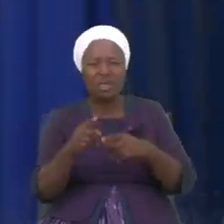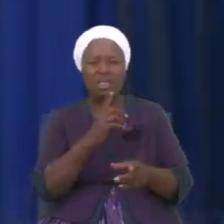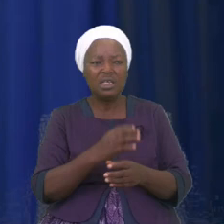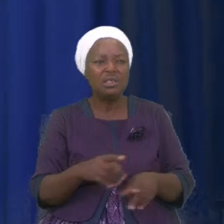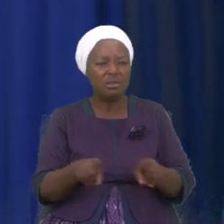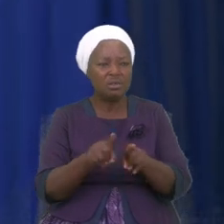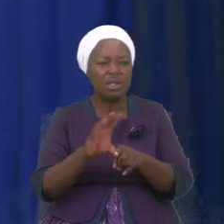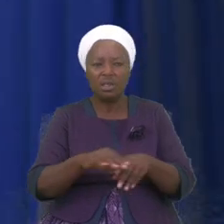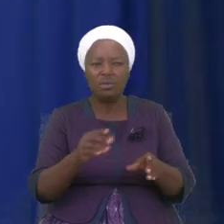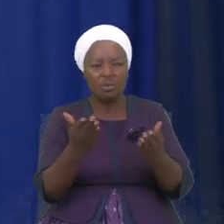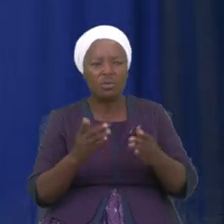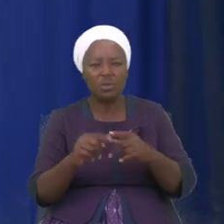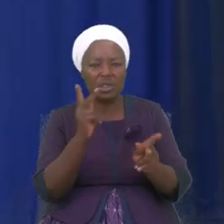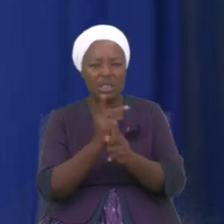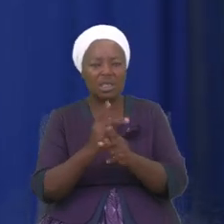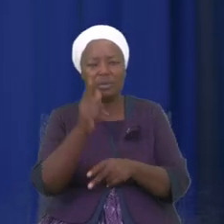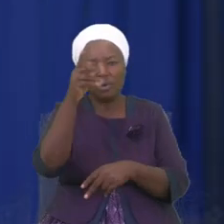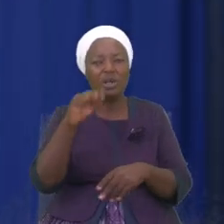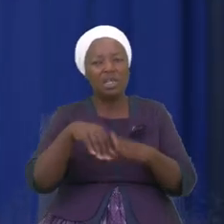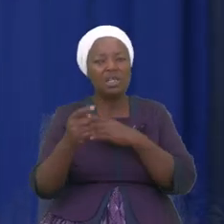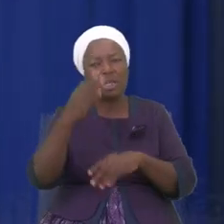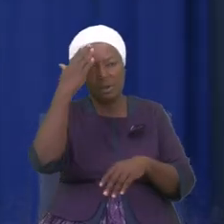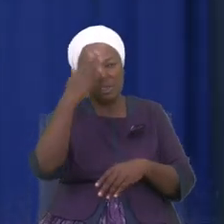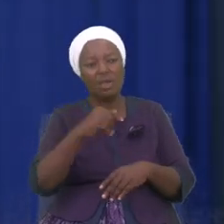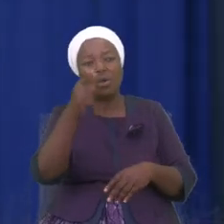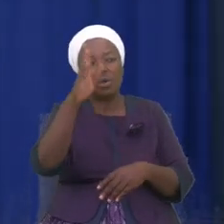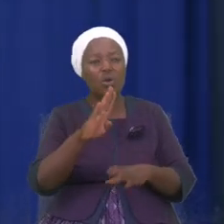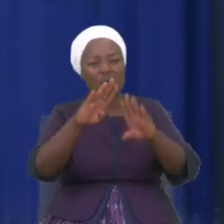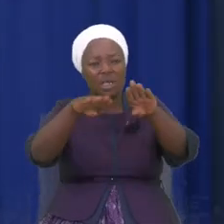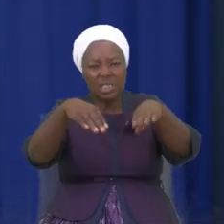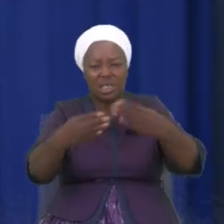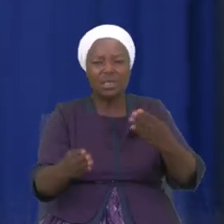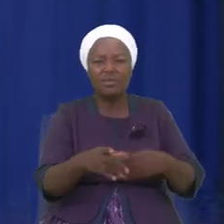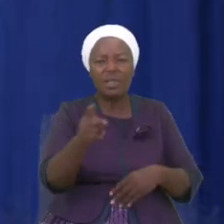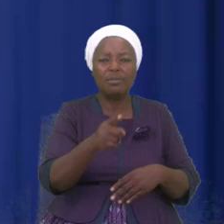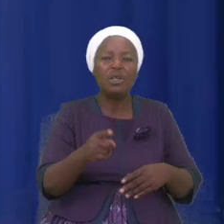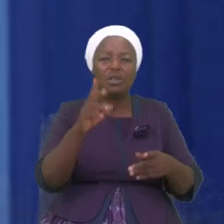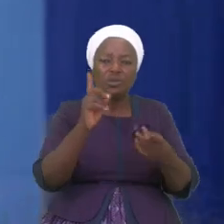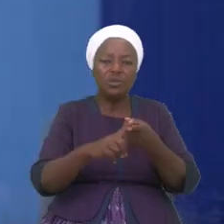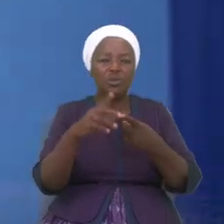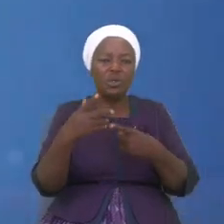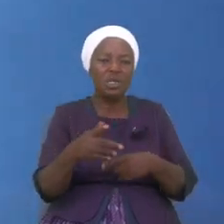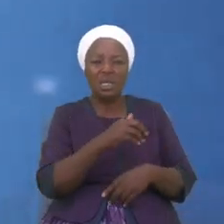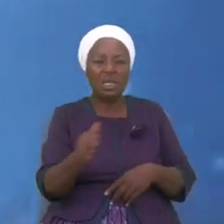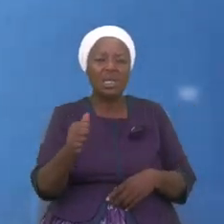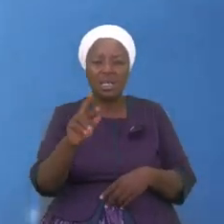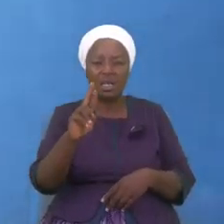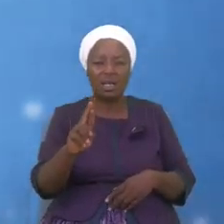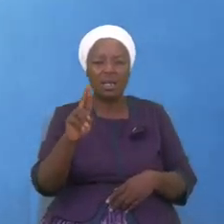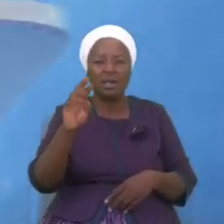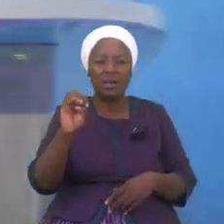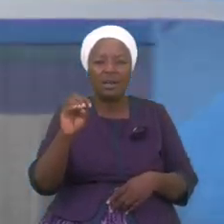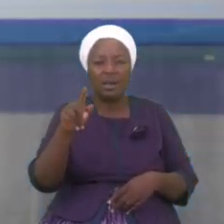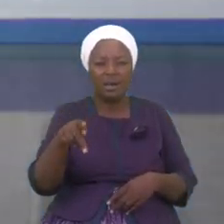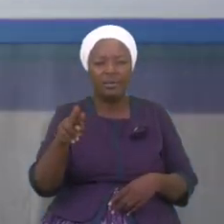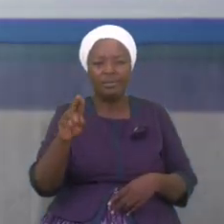in their knowledge, God gave them over to a reprobate mind. You know, when somebody is giving over